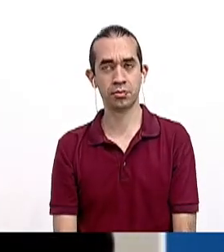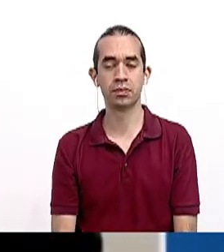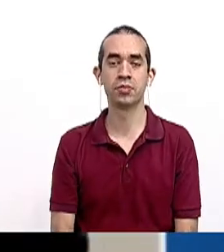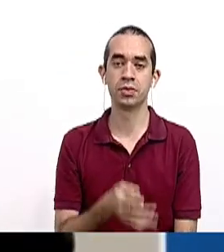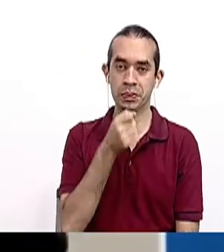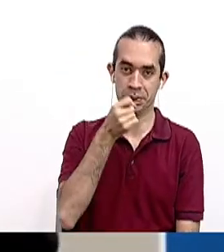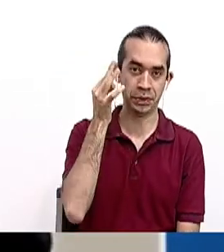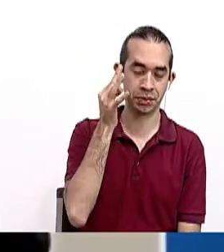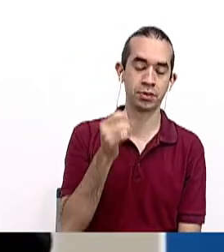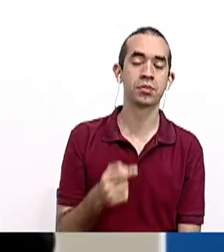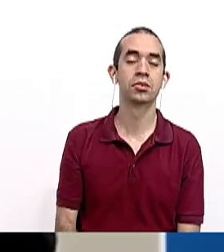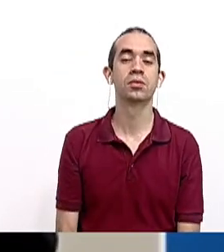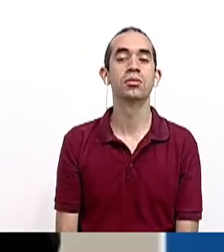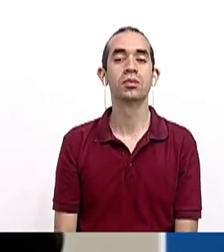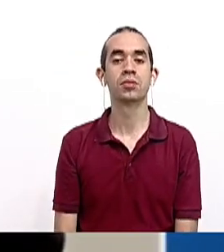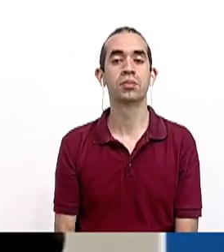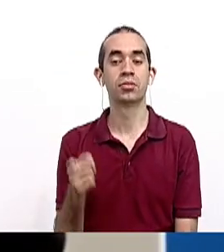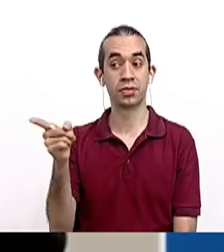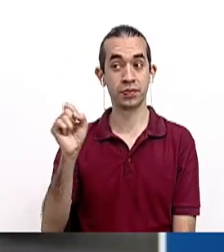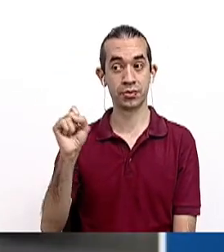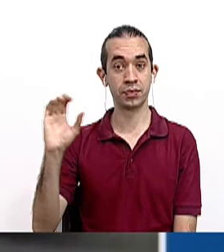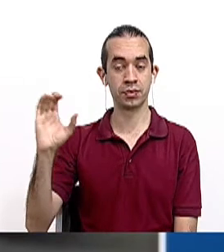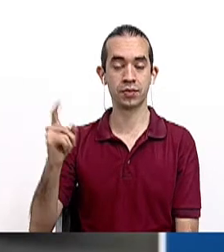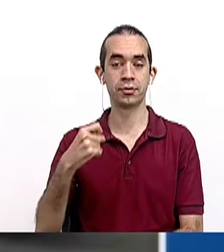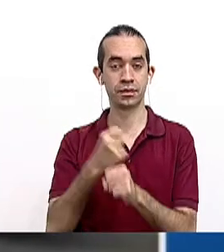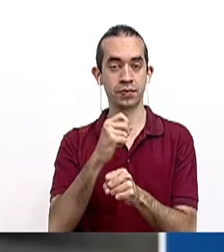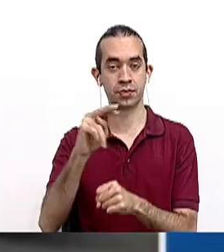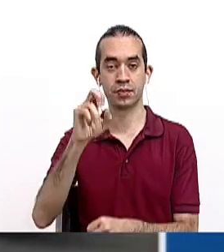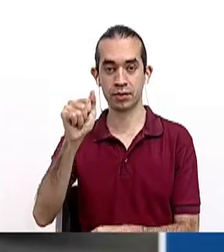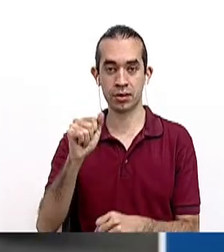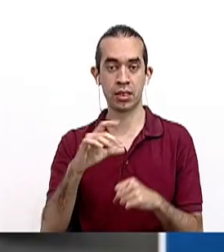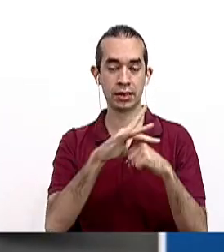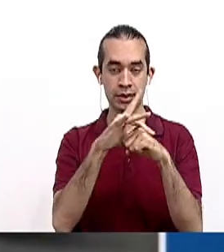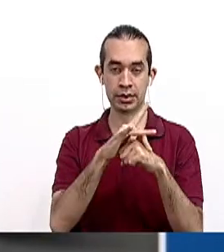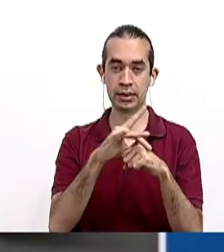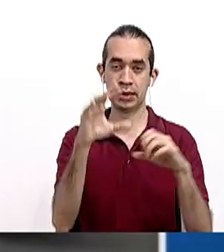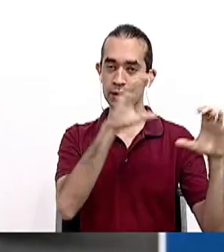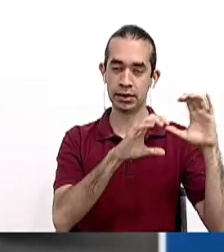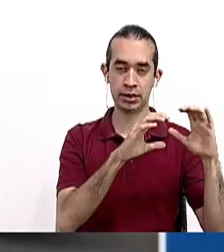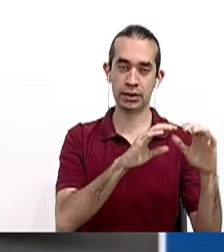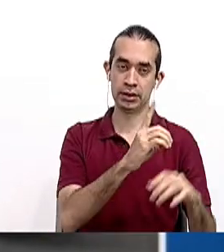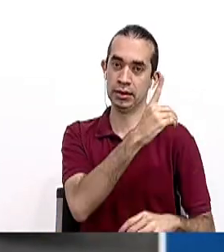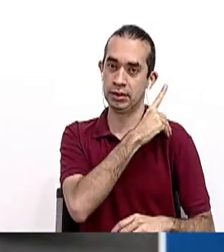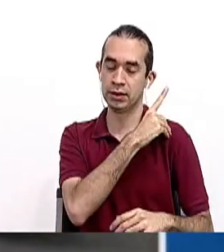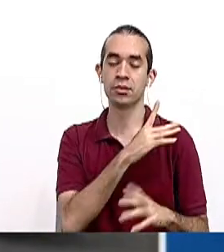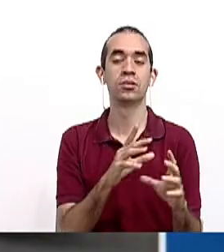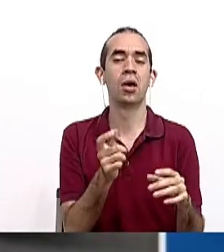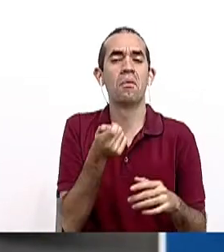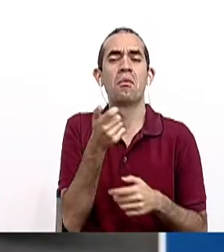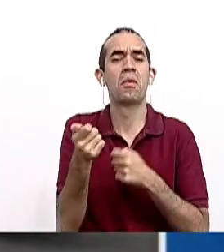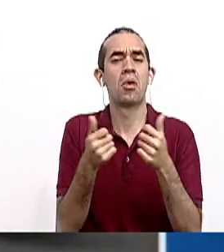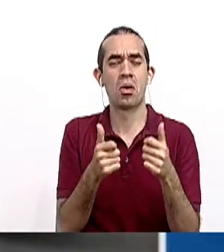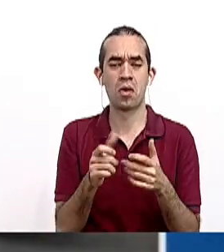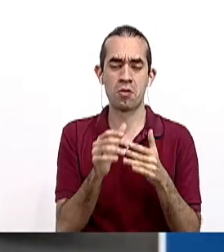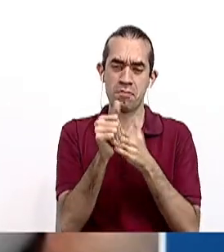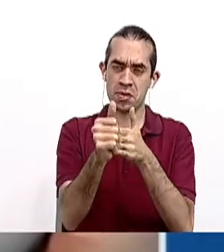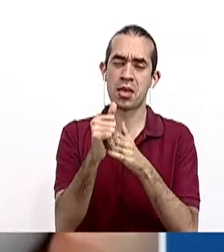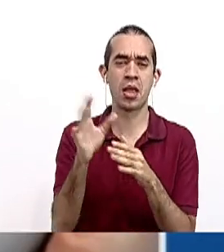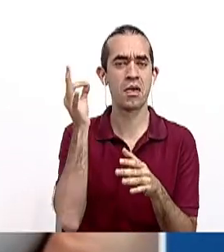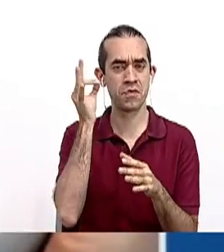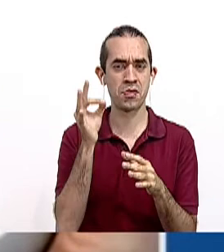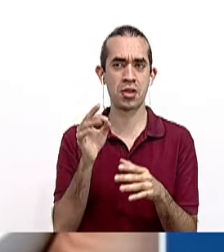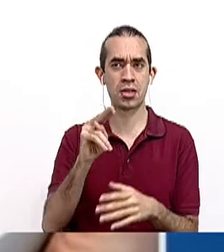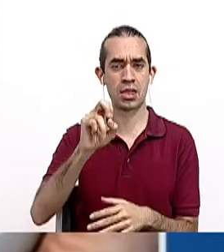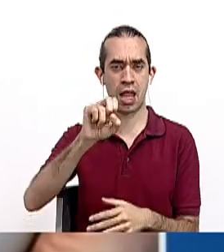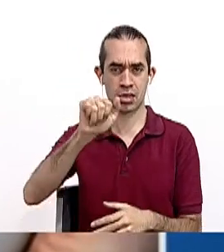Now, Sandra Kaufman works for NASA as Deputy Director of its Earth Science Division. She's among a handful of Hispanic women leaders at the space